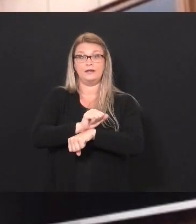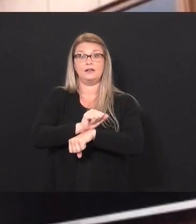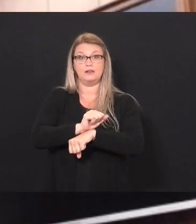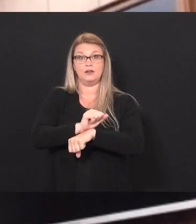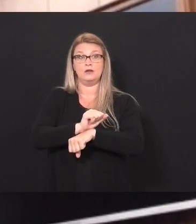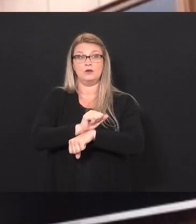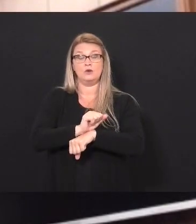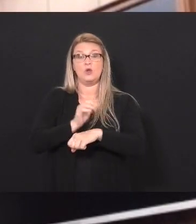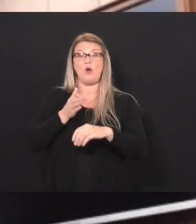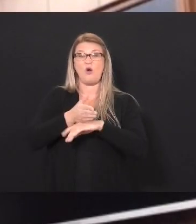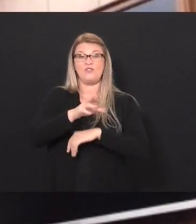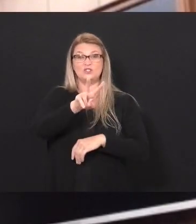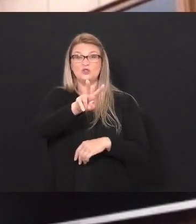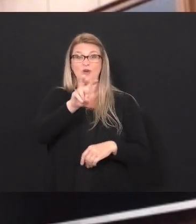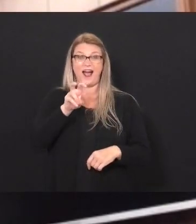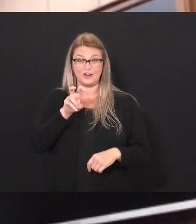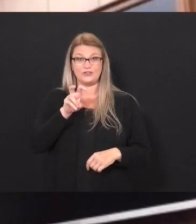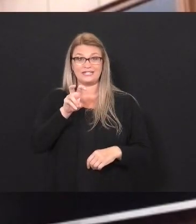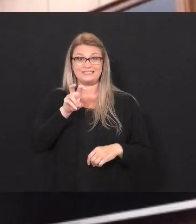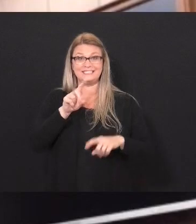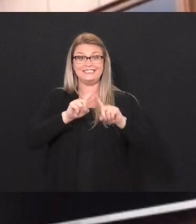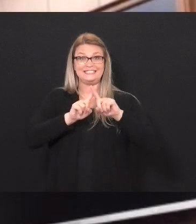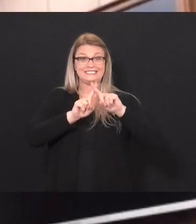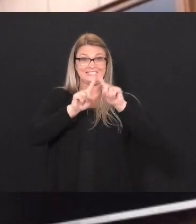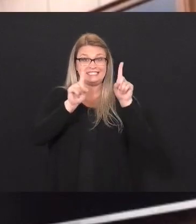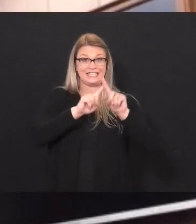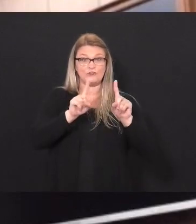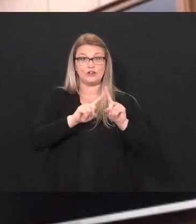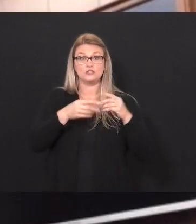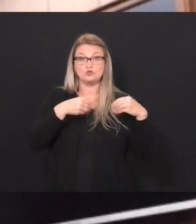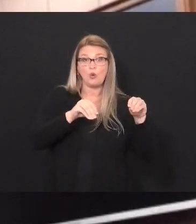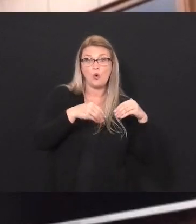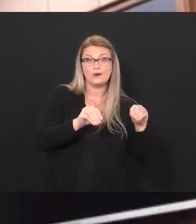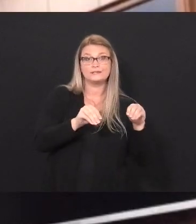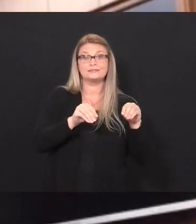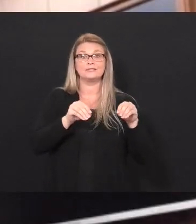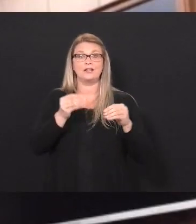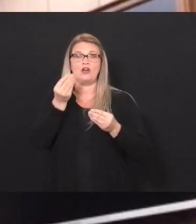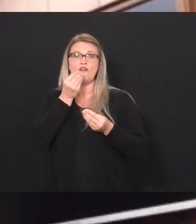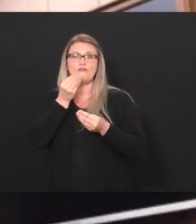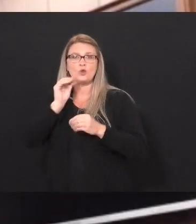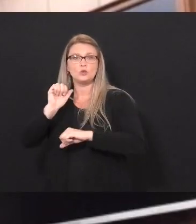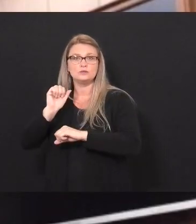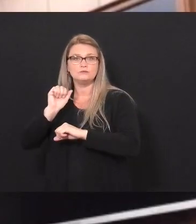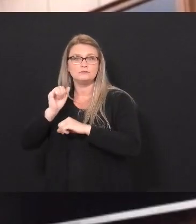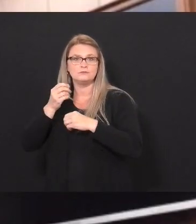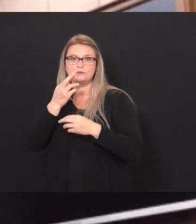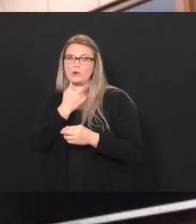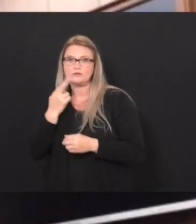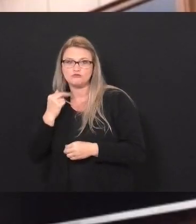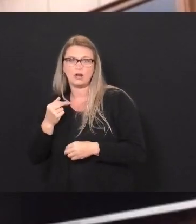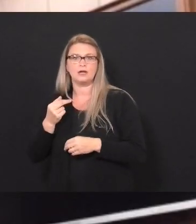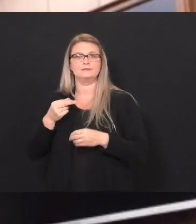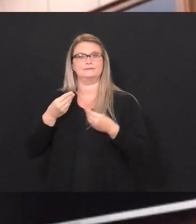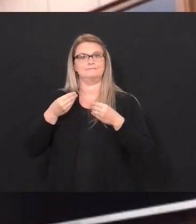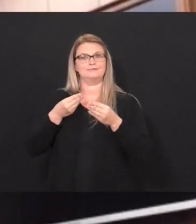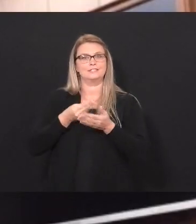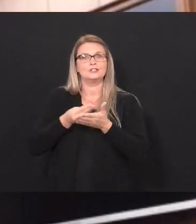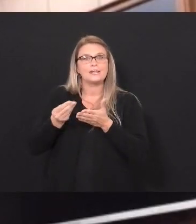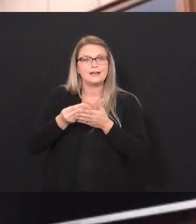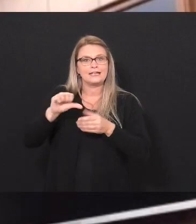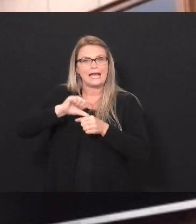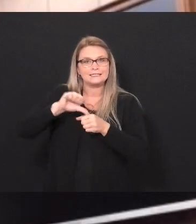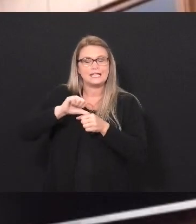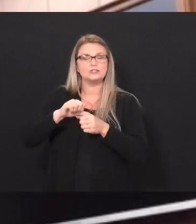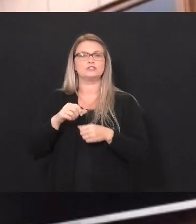over 200 different retailers, food establishments, and convenience stores to provide training